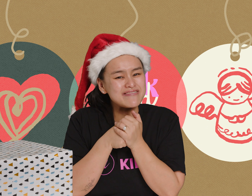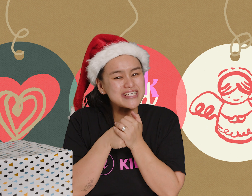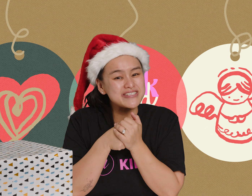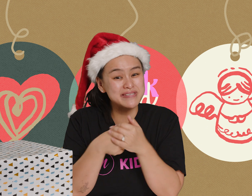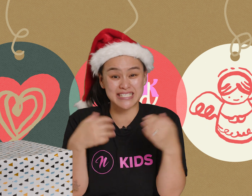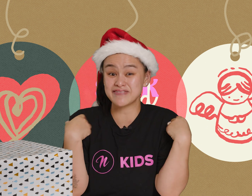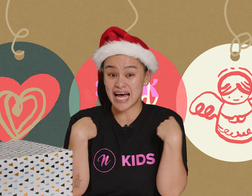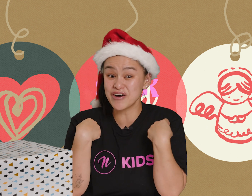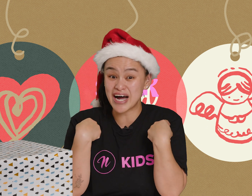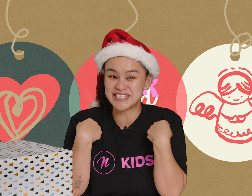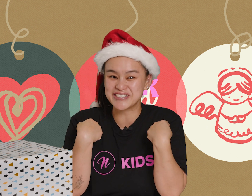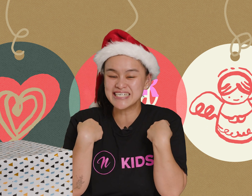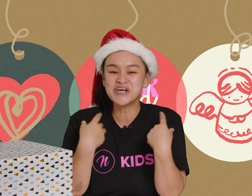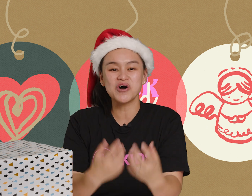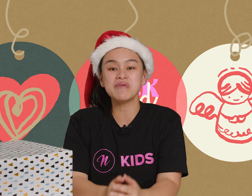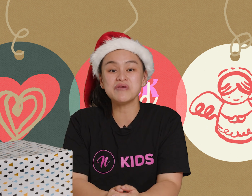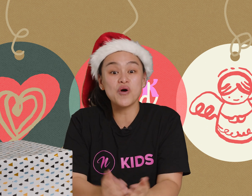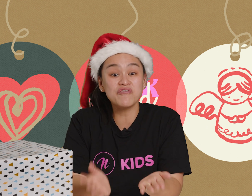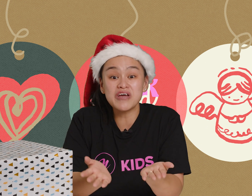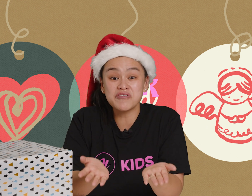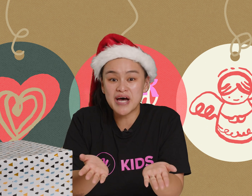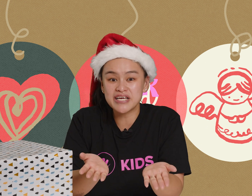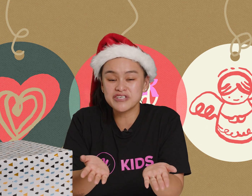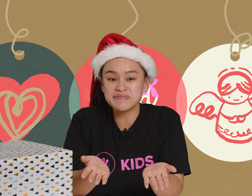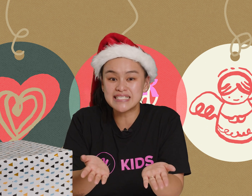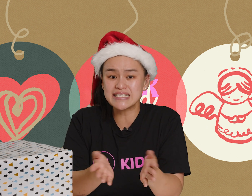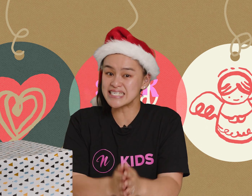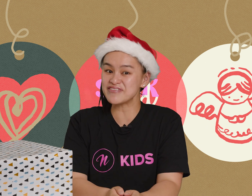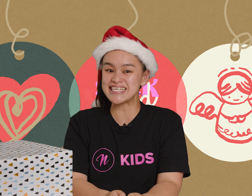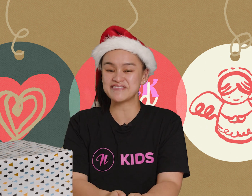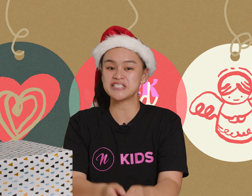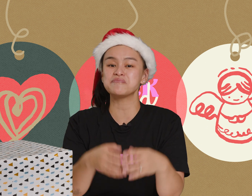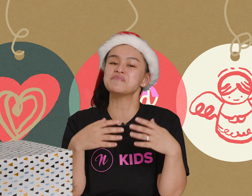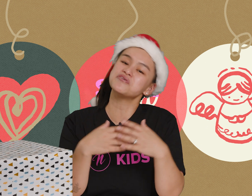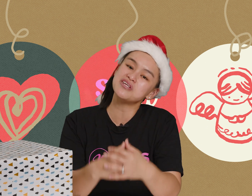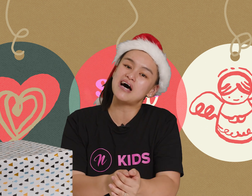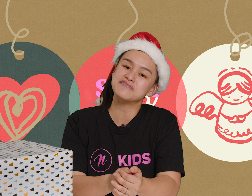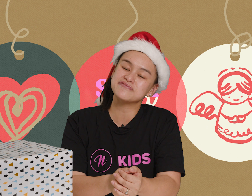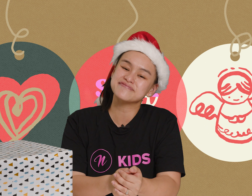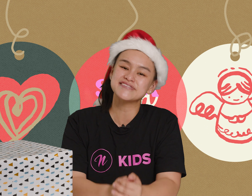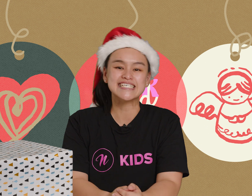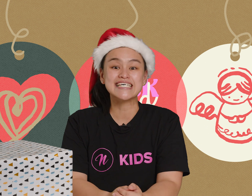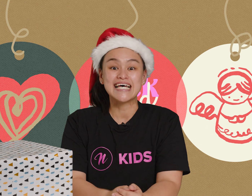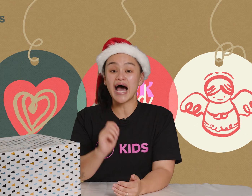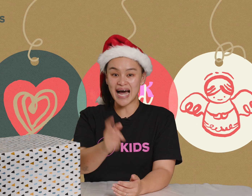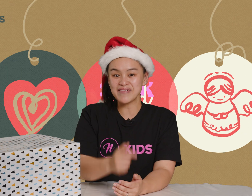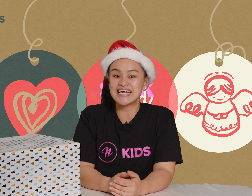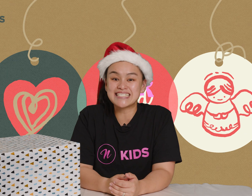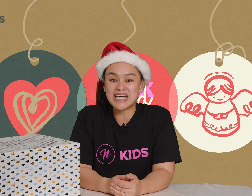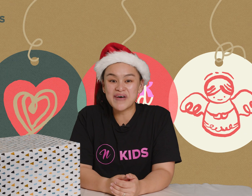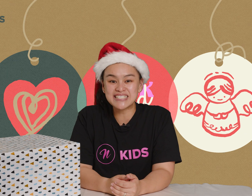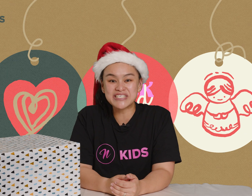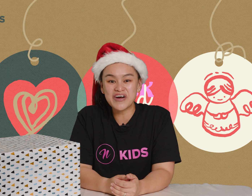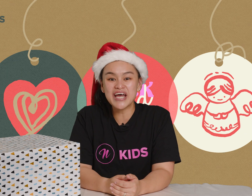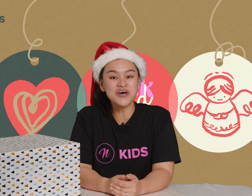like receiving Christmas gifts? I know I do. Or maybe your favorite part of Christmas is giving gifts to the people you love. I'm